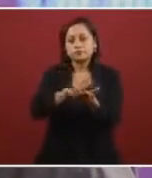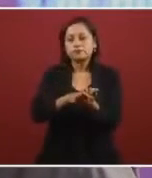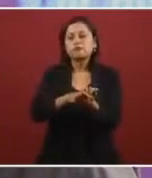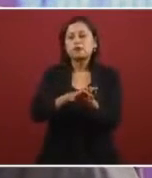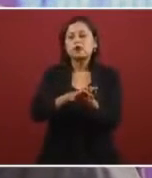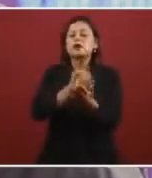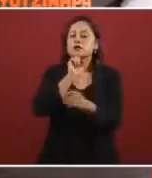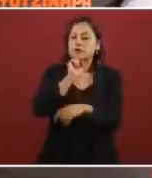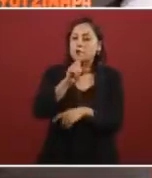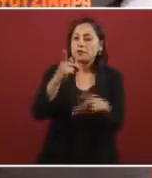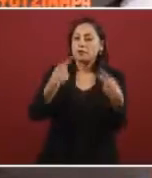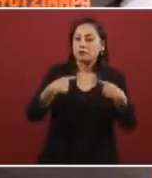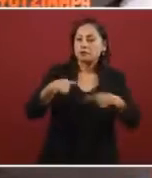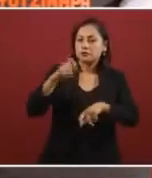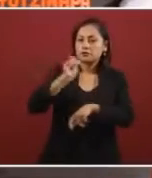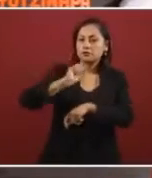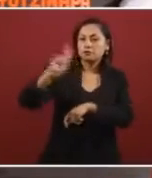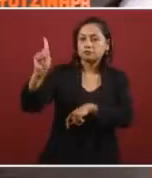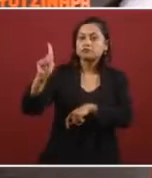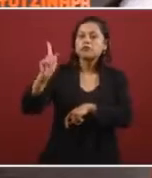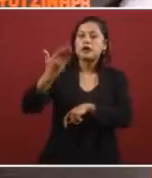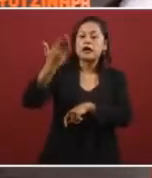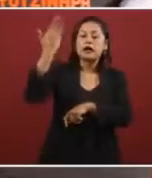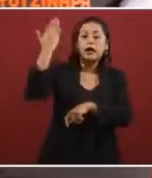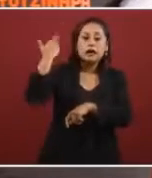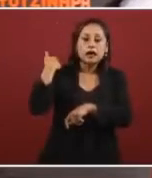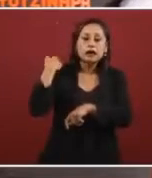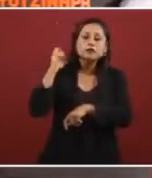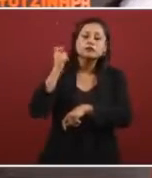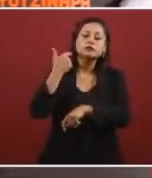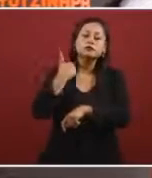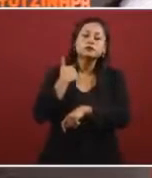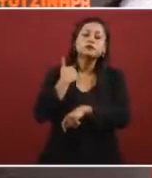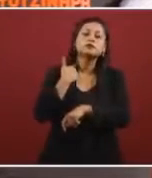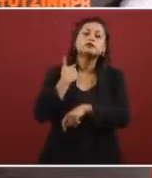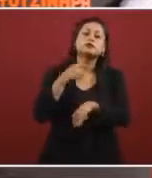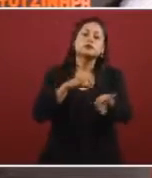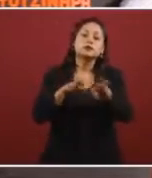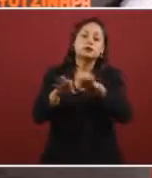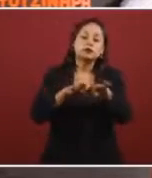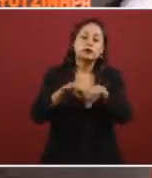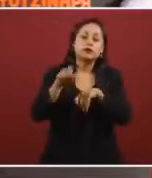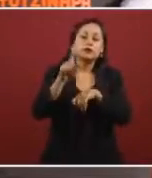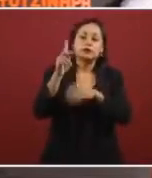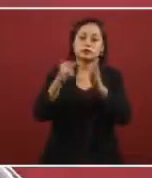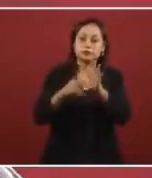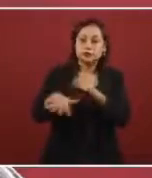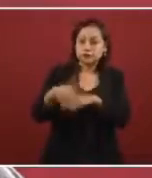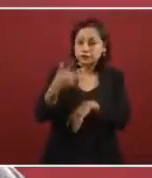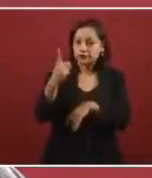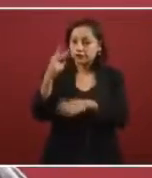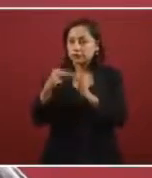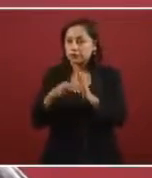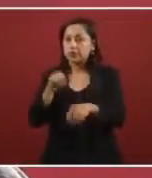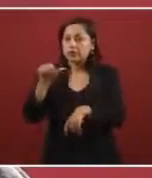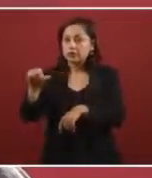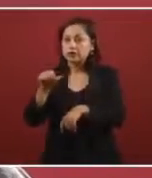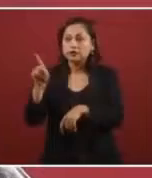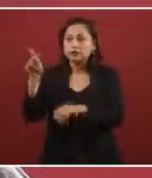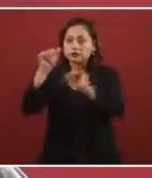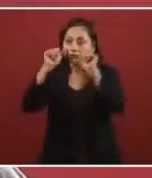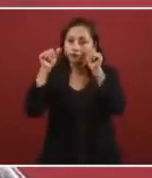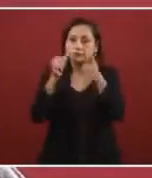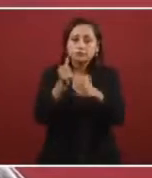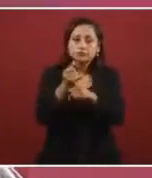independientes from the que estuvo trabajando en independent el groups that were working in 2015-2016 2015 and 2016 regarding this